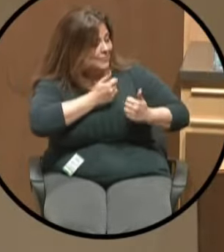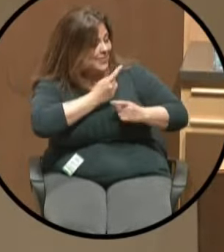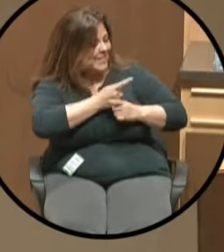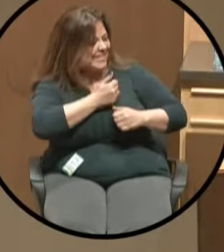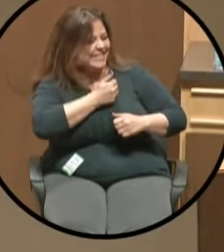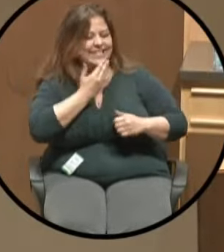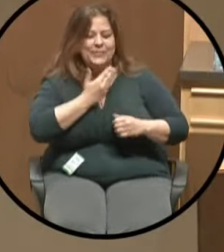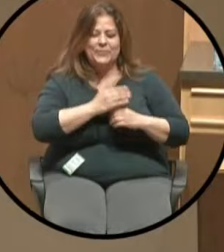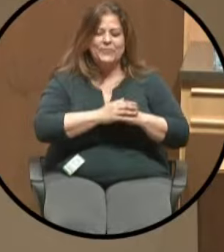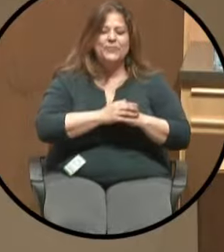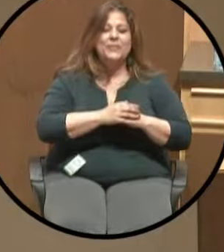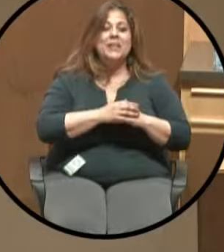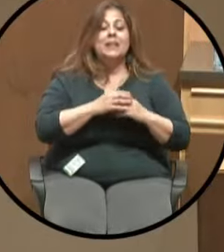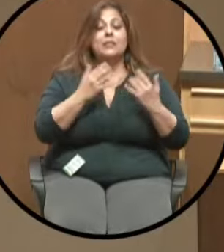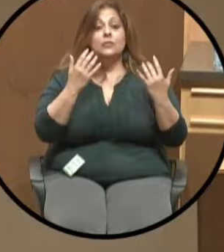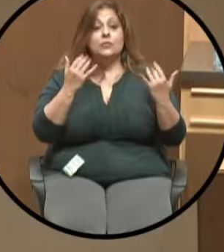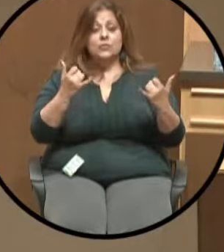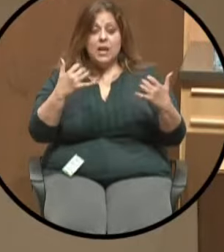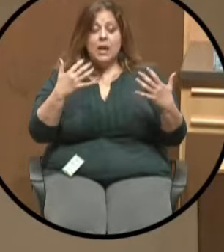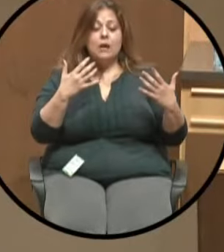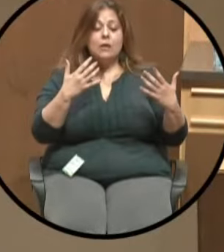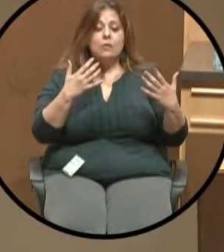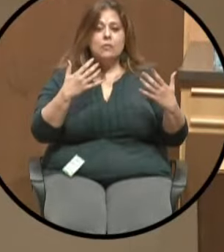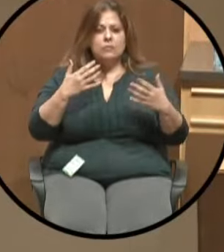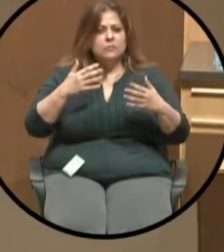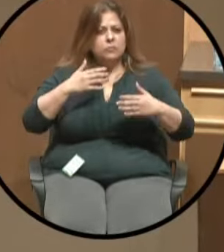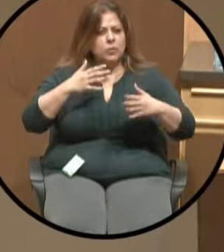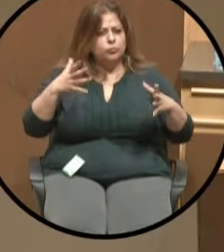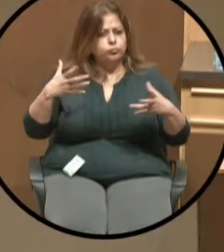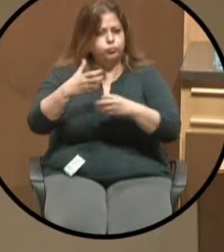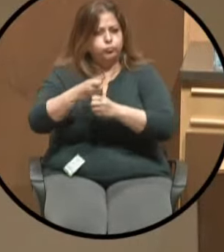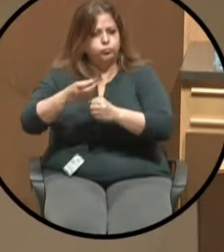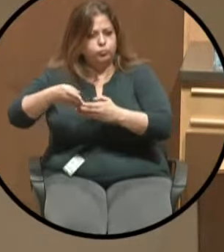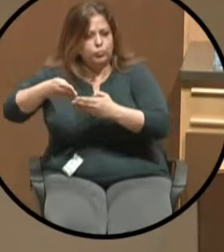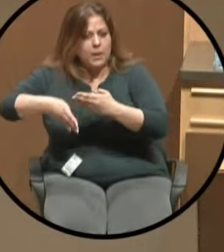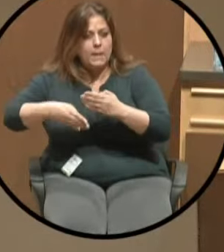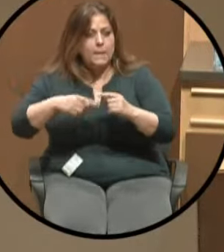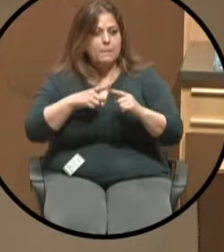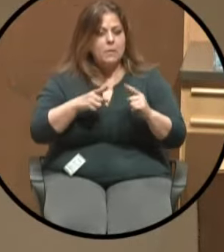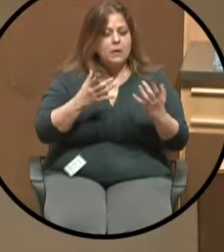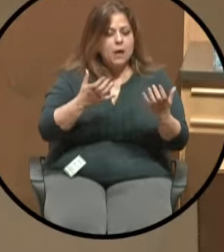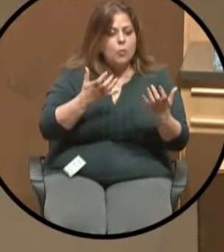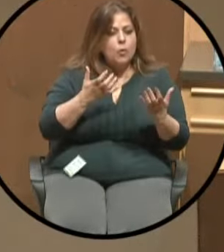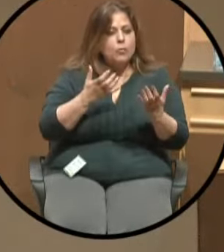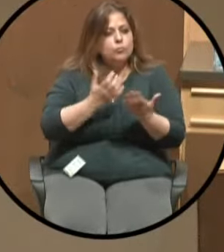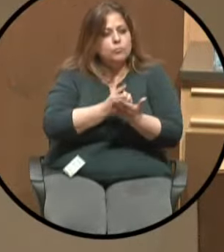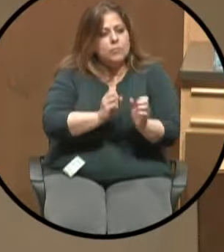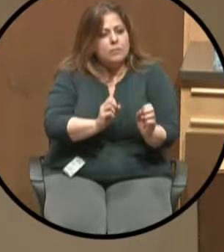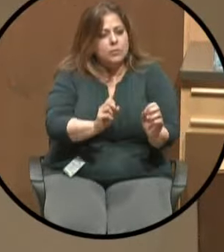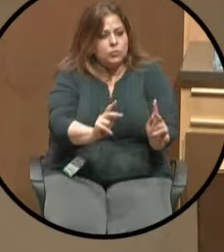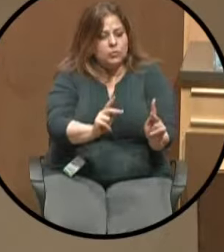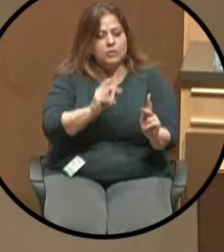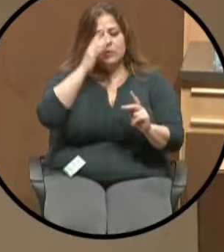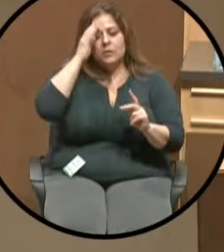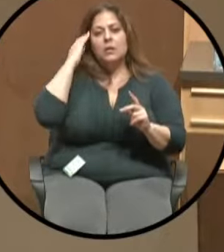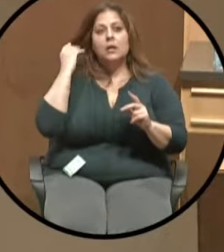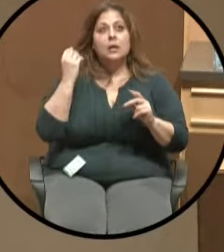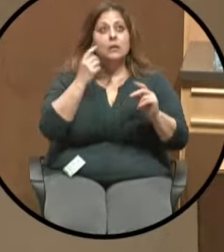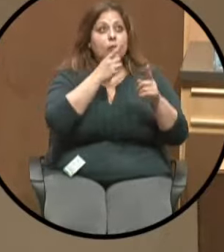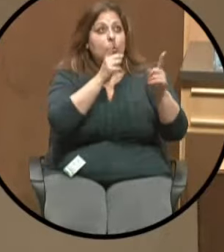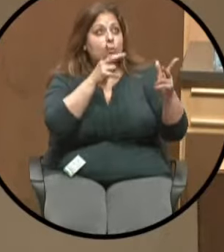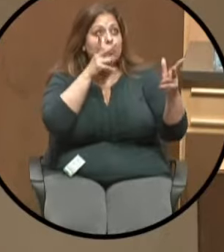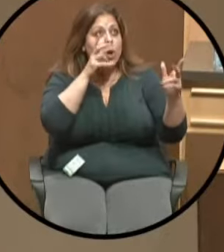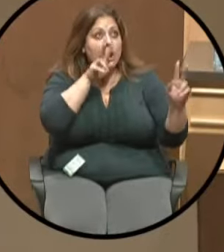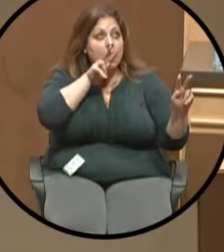me just take a moment as we get ready to wrap things up here. I want to have an opportunity, such brilliant minds and experts, for those who are listening